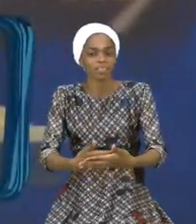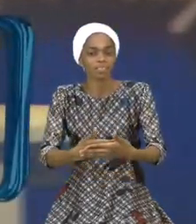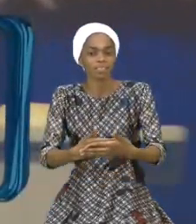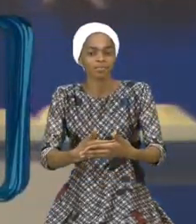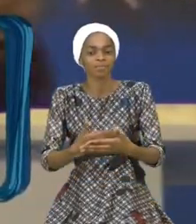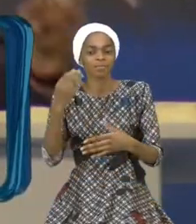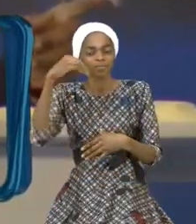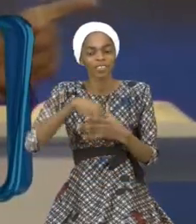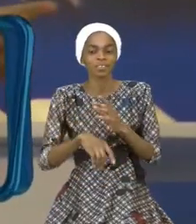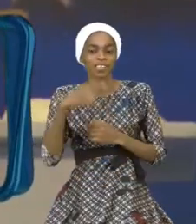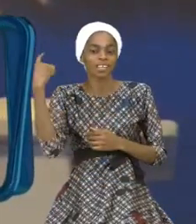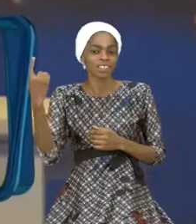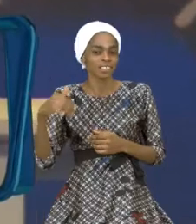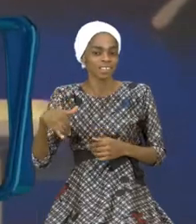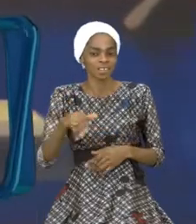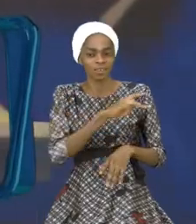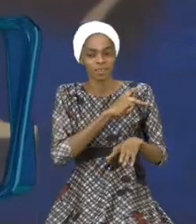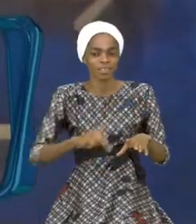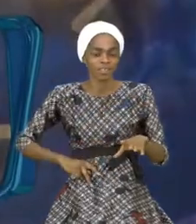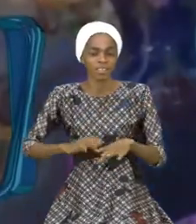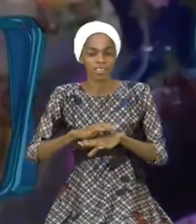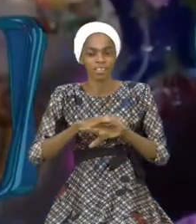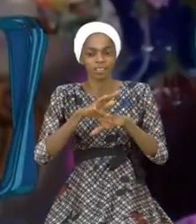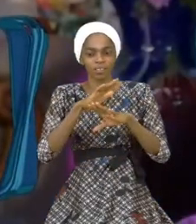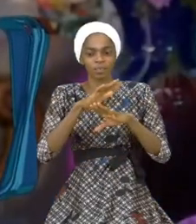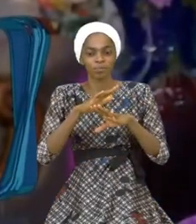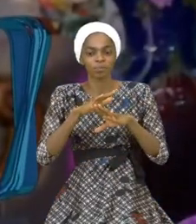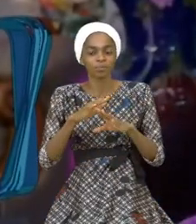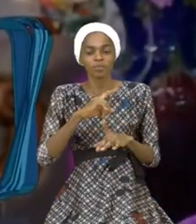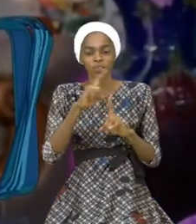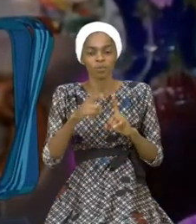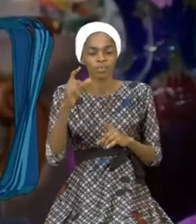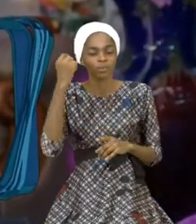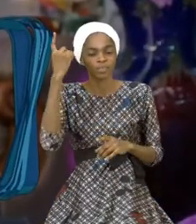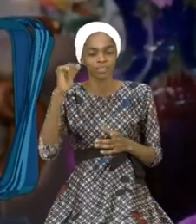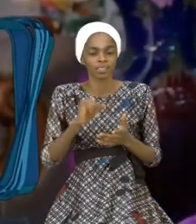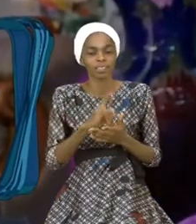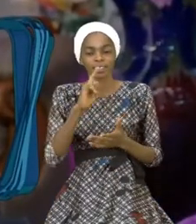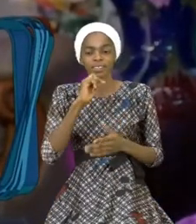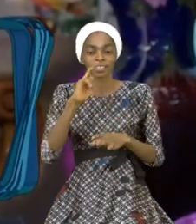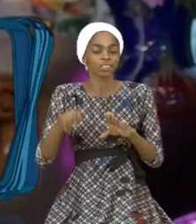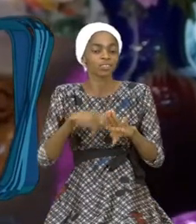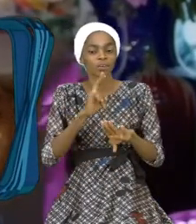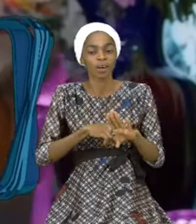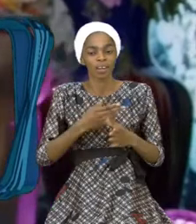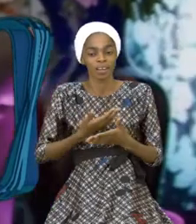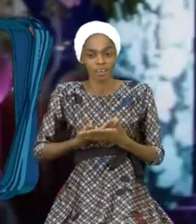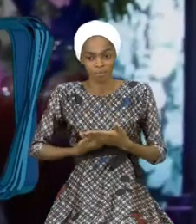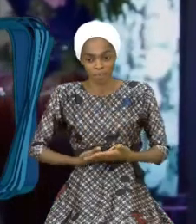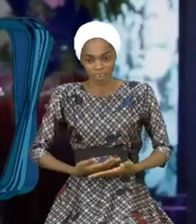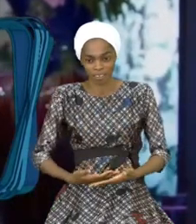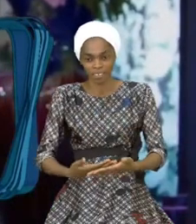kingdom. When you understand that the natural birth, the one you see,